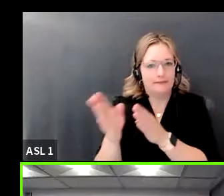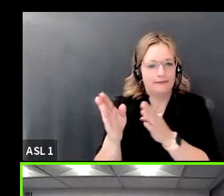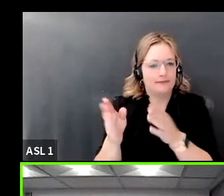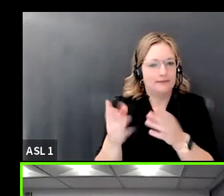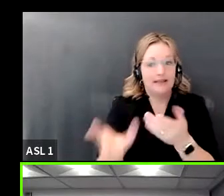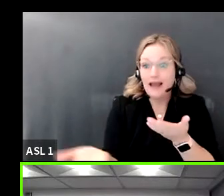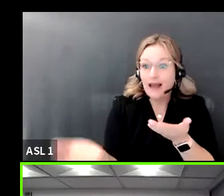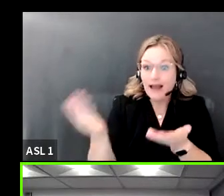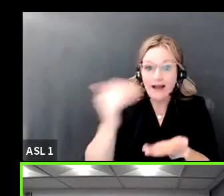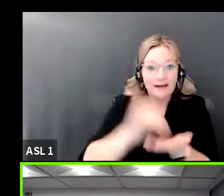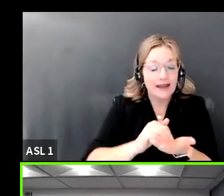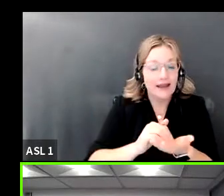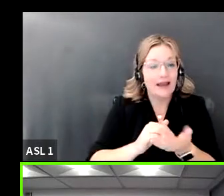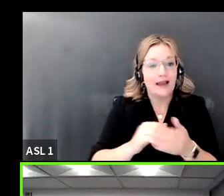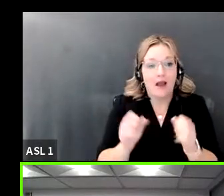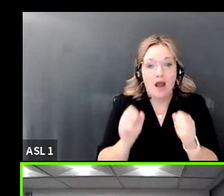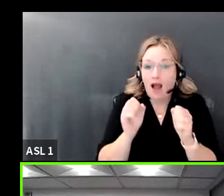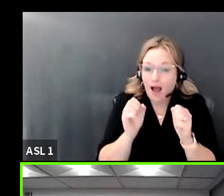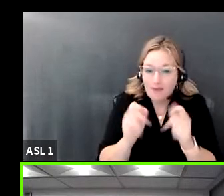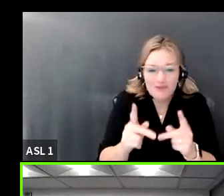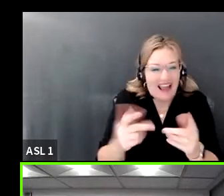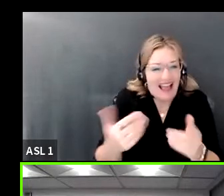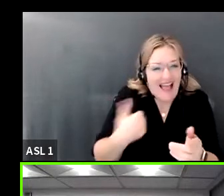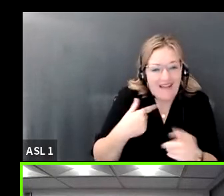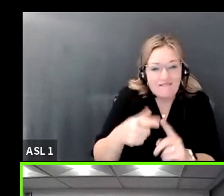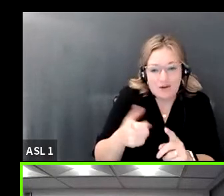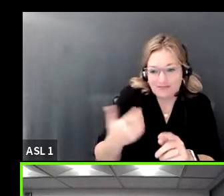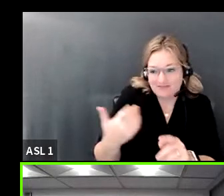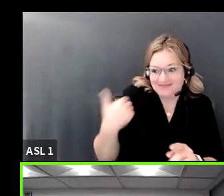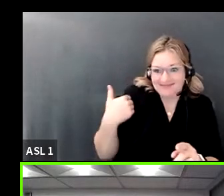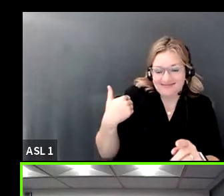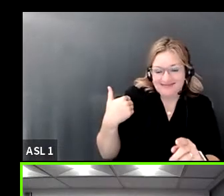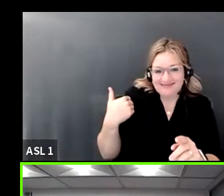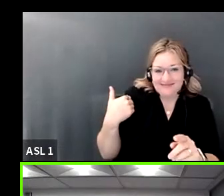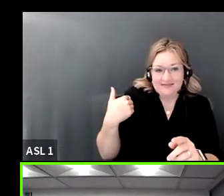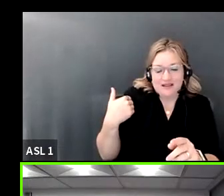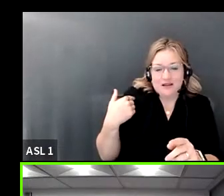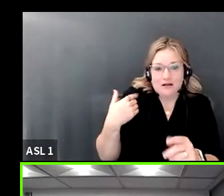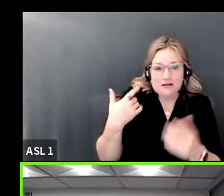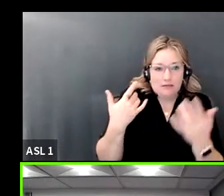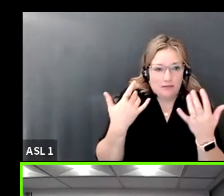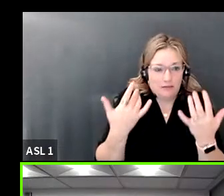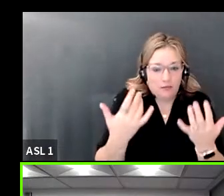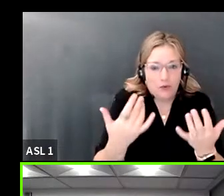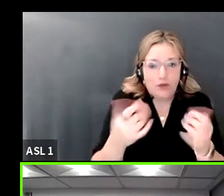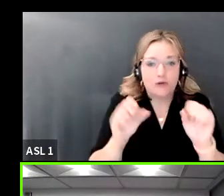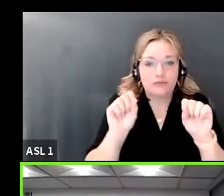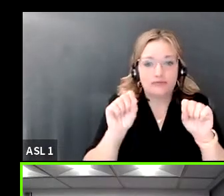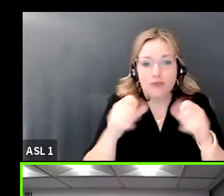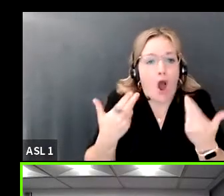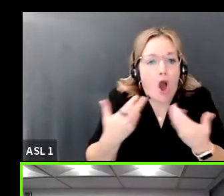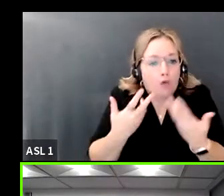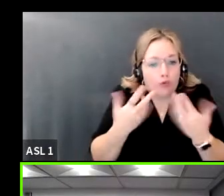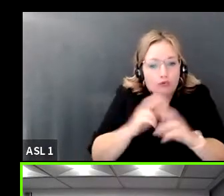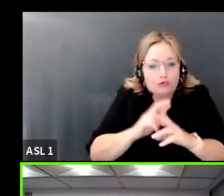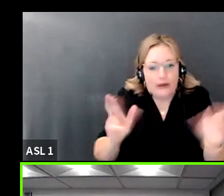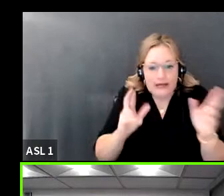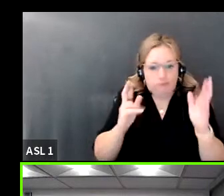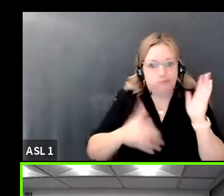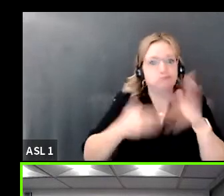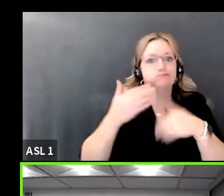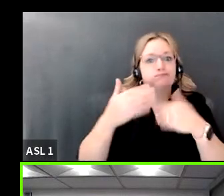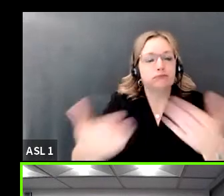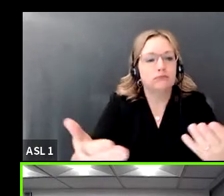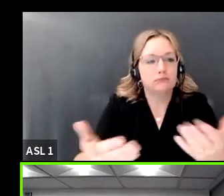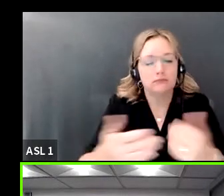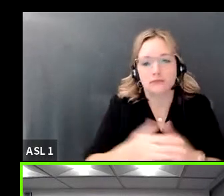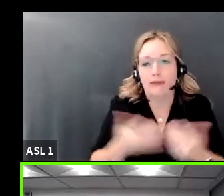opportunities that if we had started back in the early part of this year we might not be talking about the possibility of doing something early next year we might be